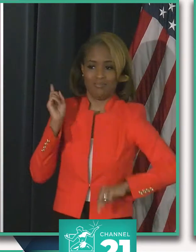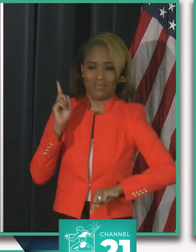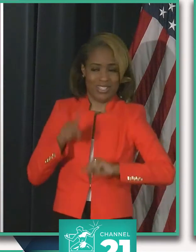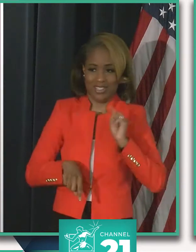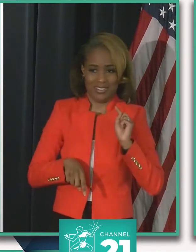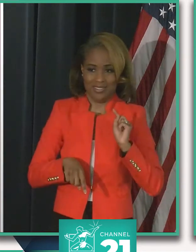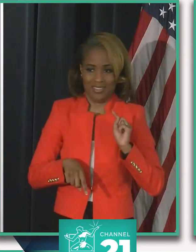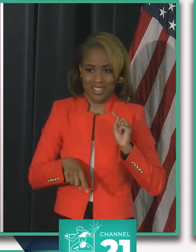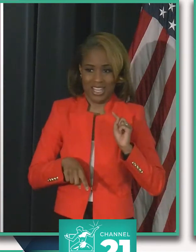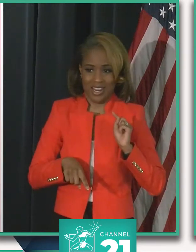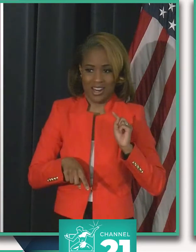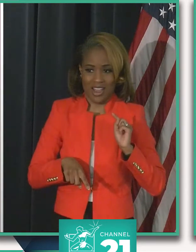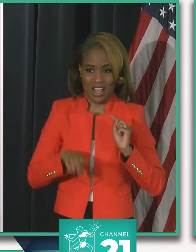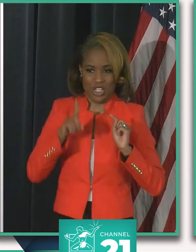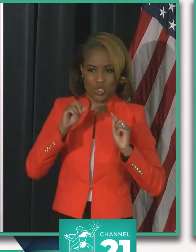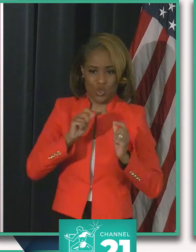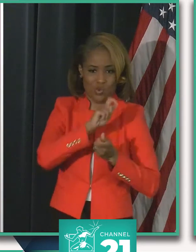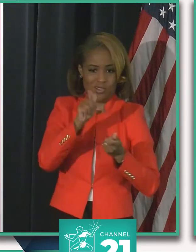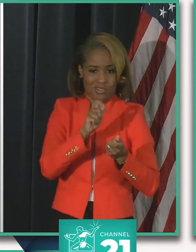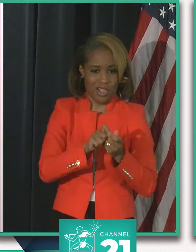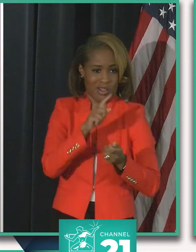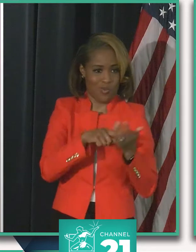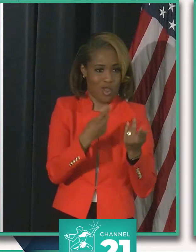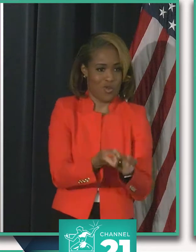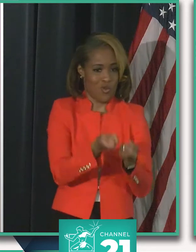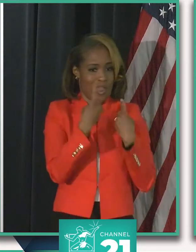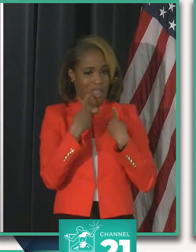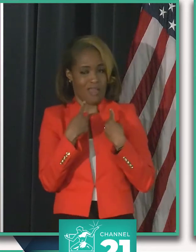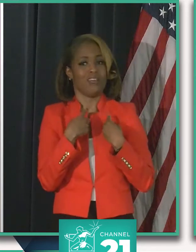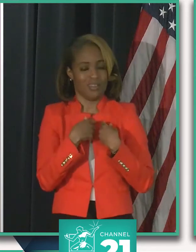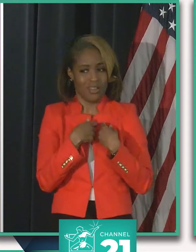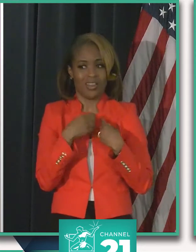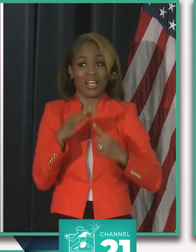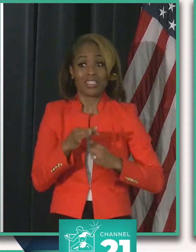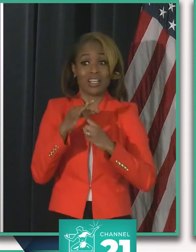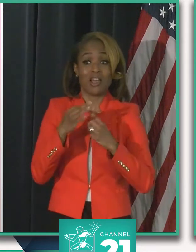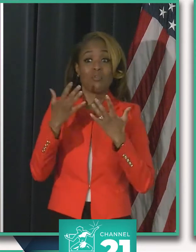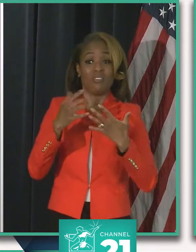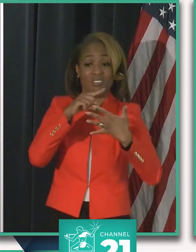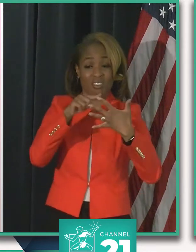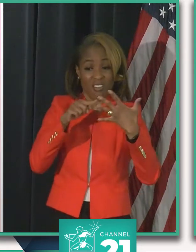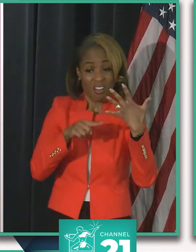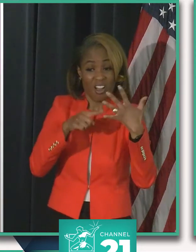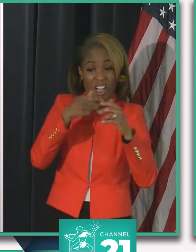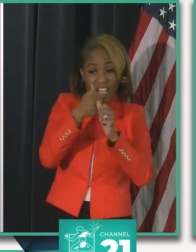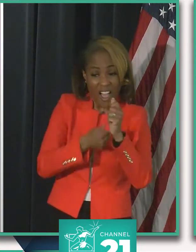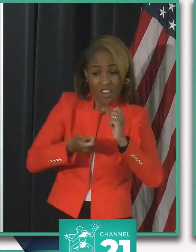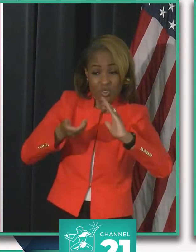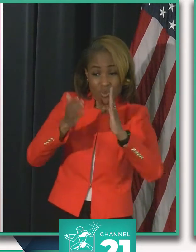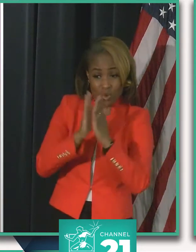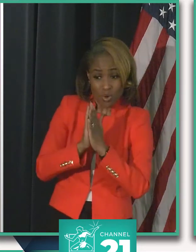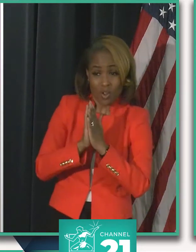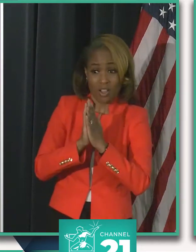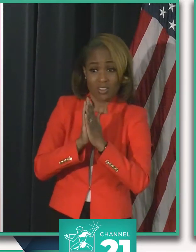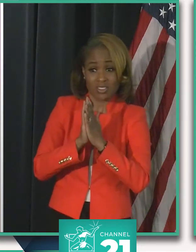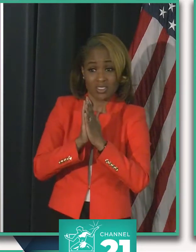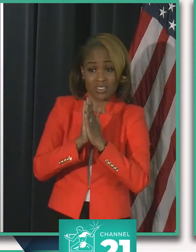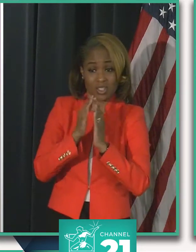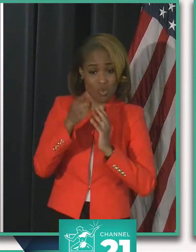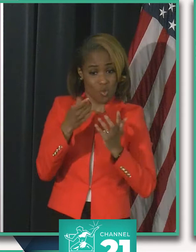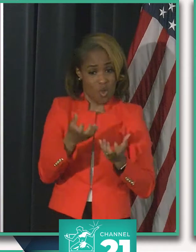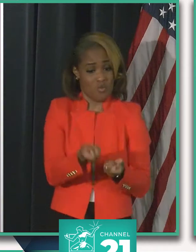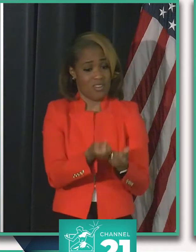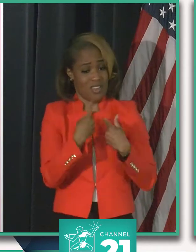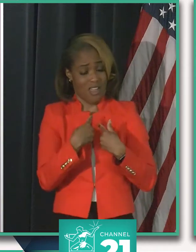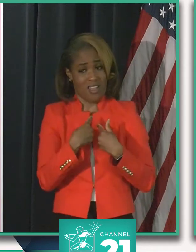do is exactly everything that you ask, except meet every single request that you've